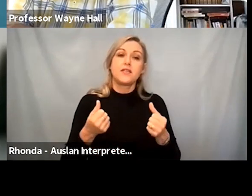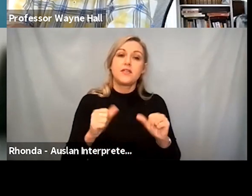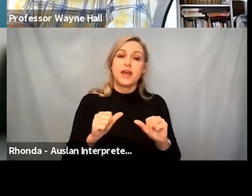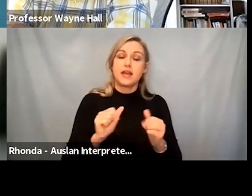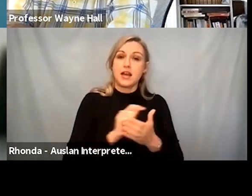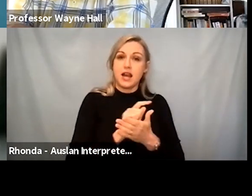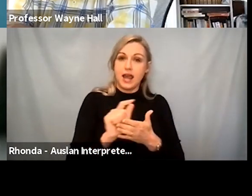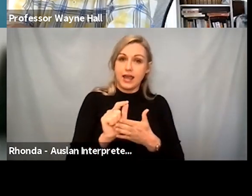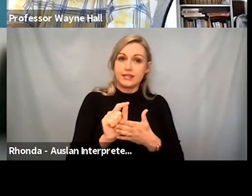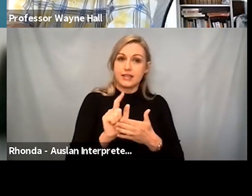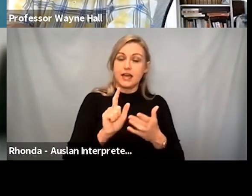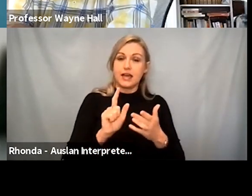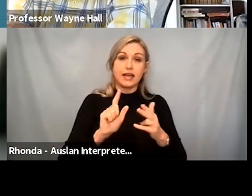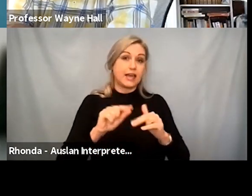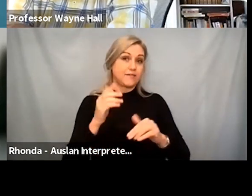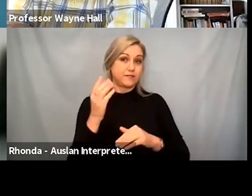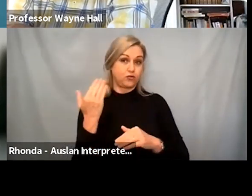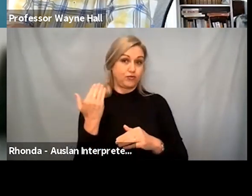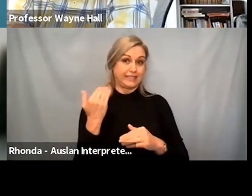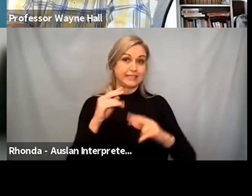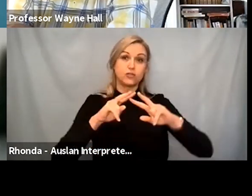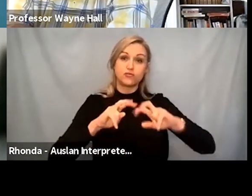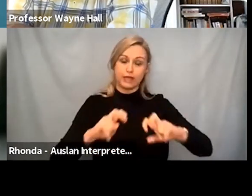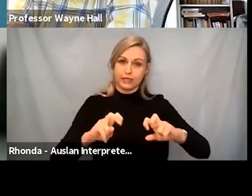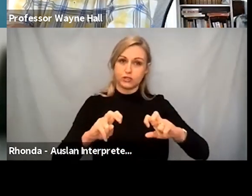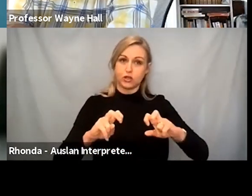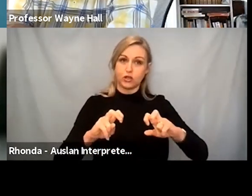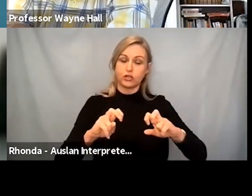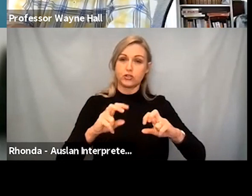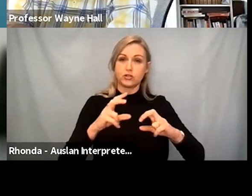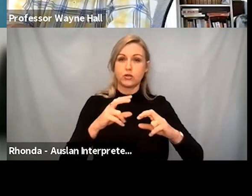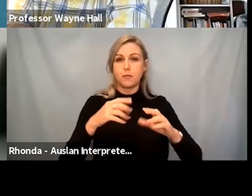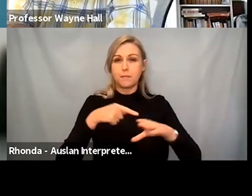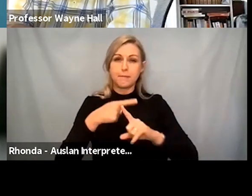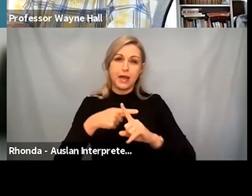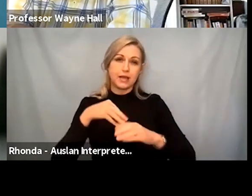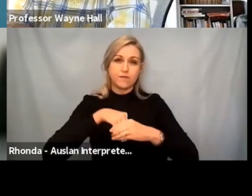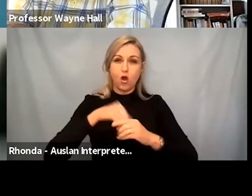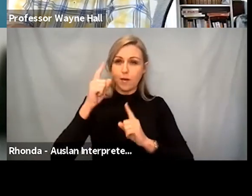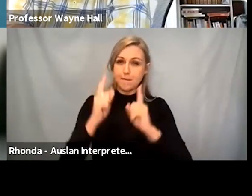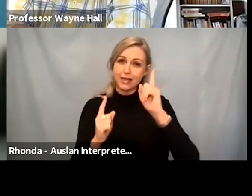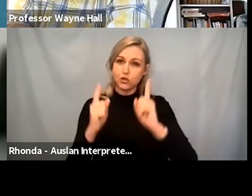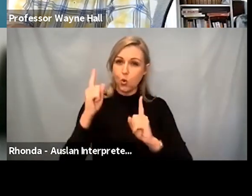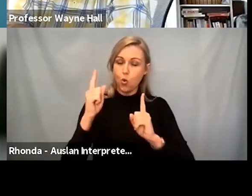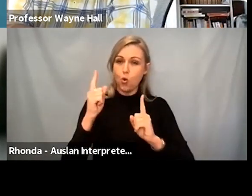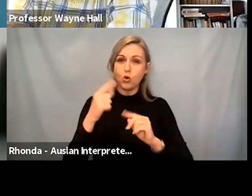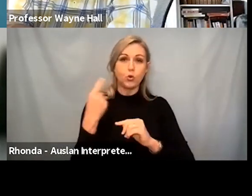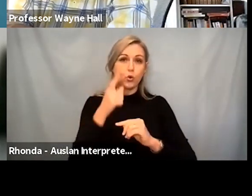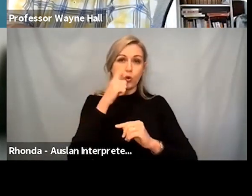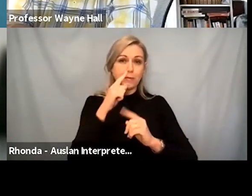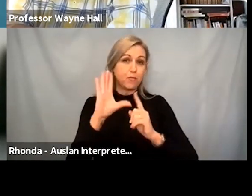When we do our modern research, with some mentorship and learning from those who came before